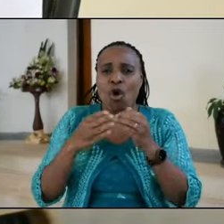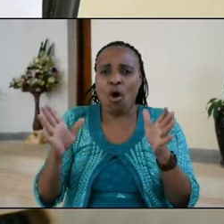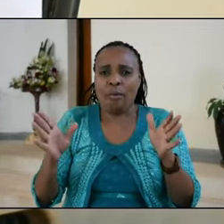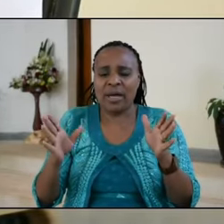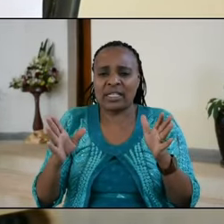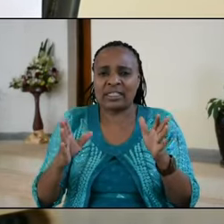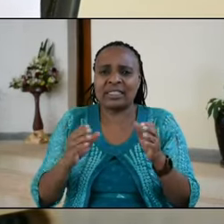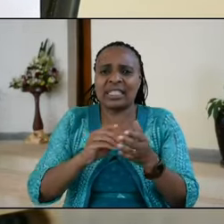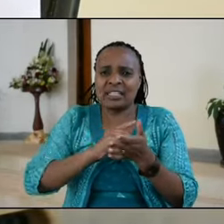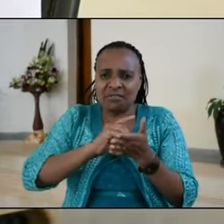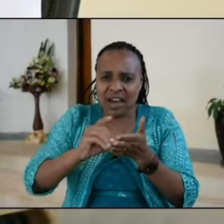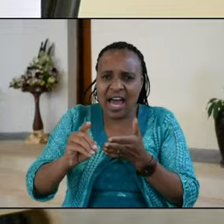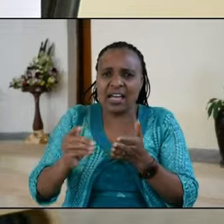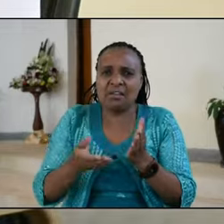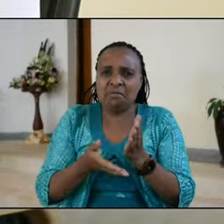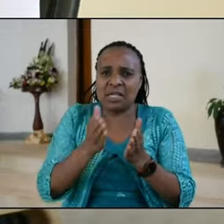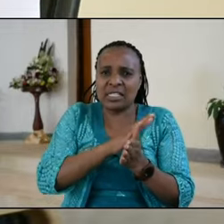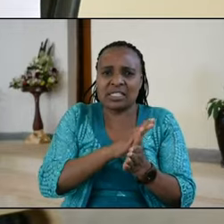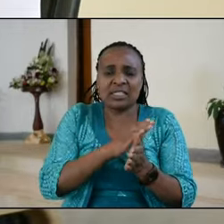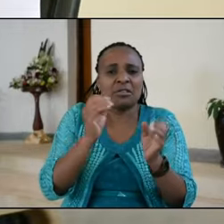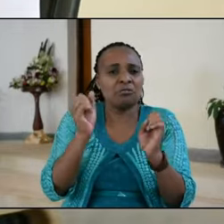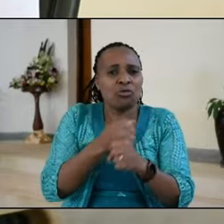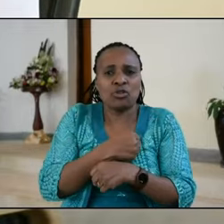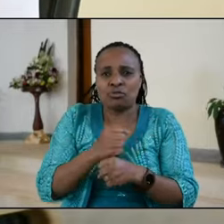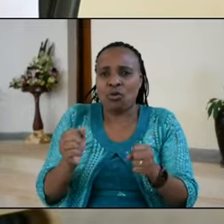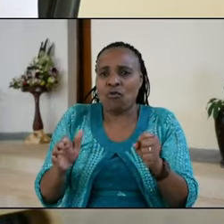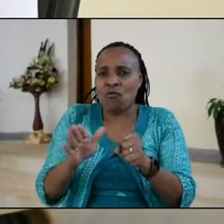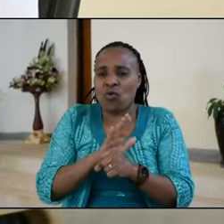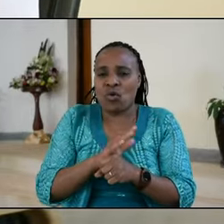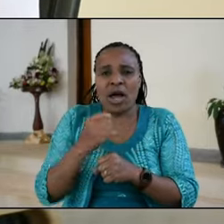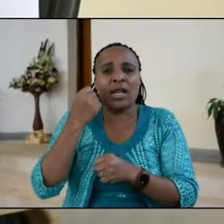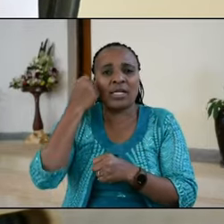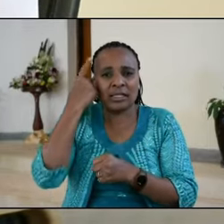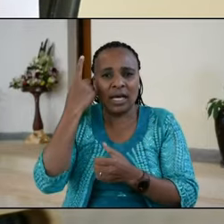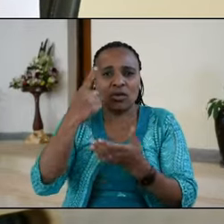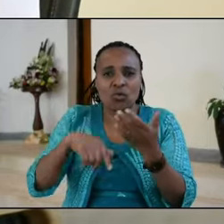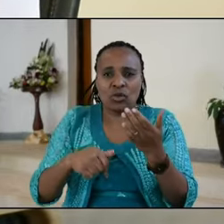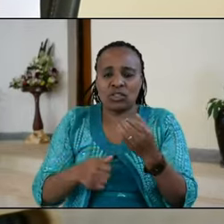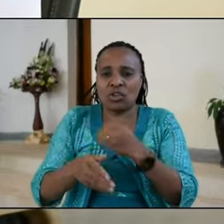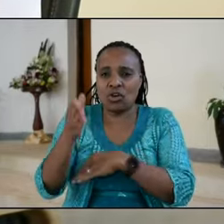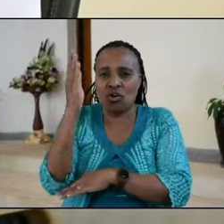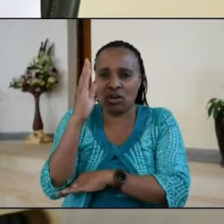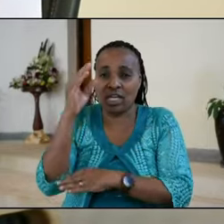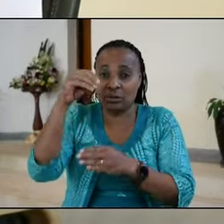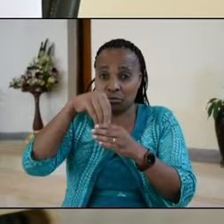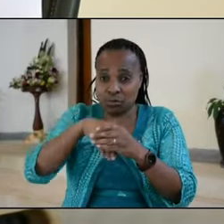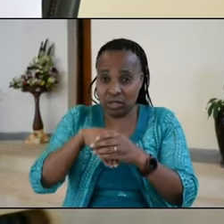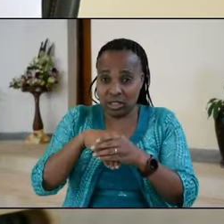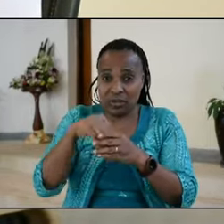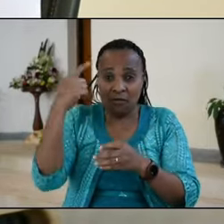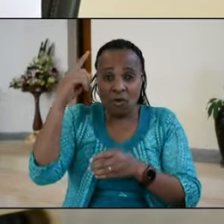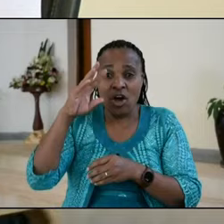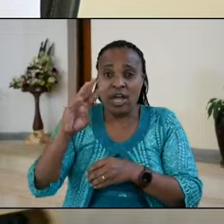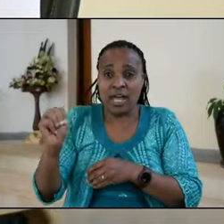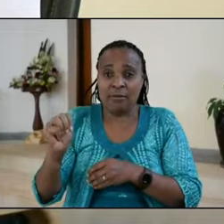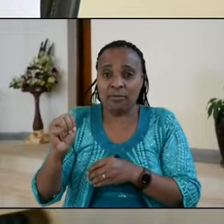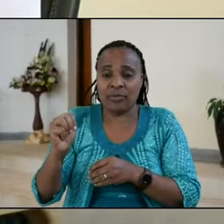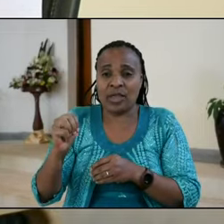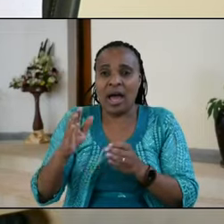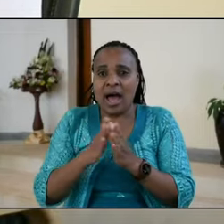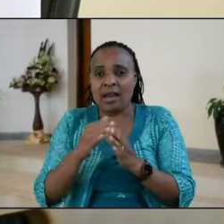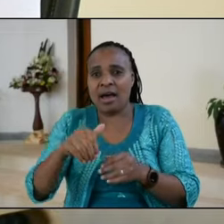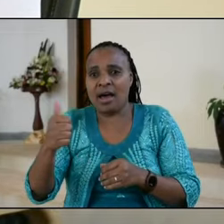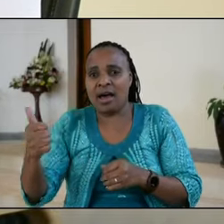sacred pages, he might not be able to fully comprehend what God has put therein for him and for other